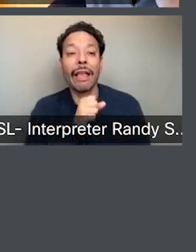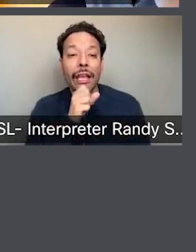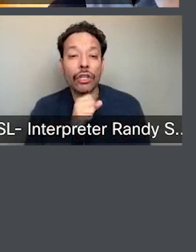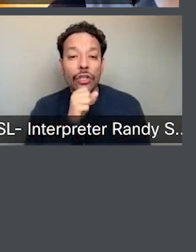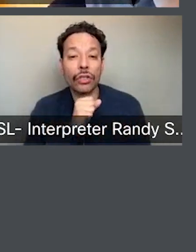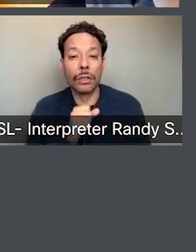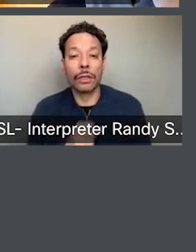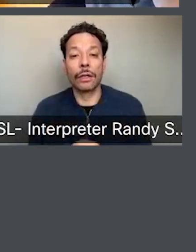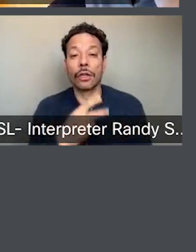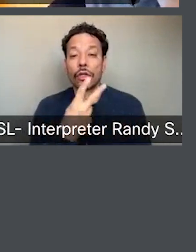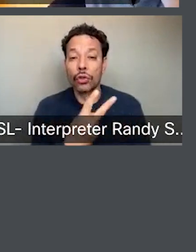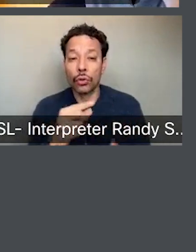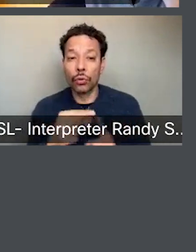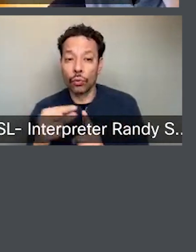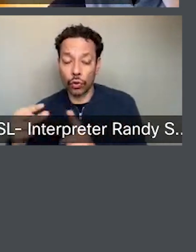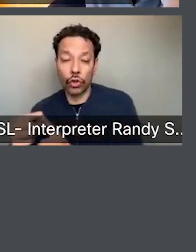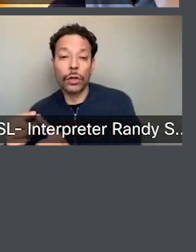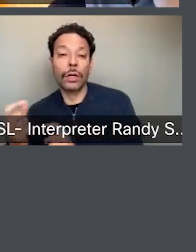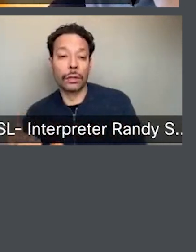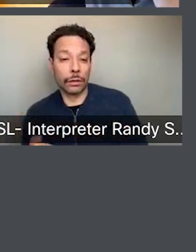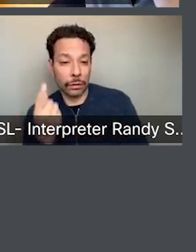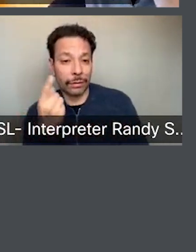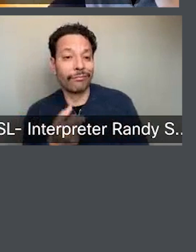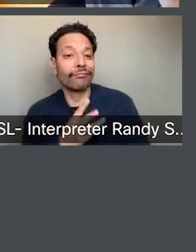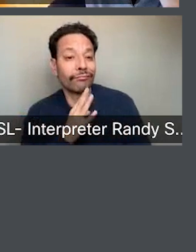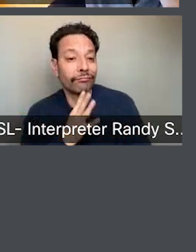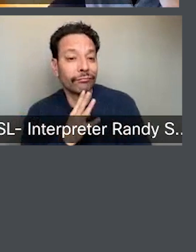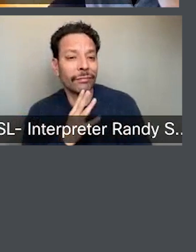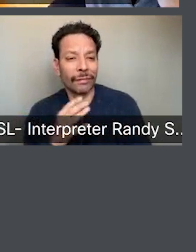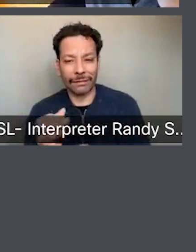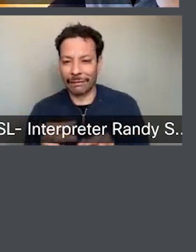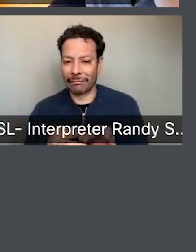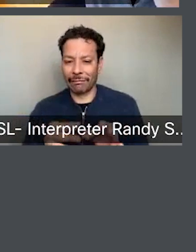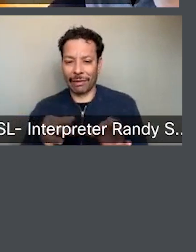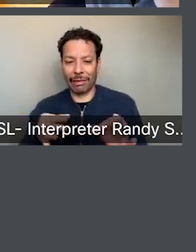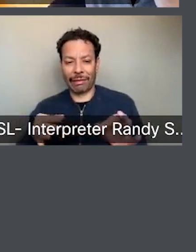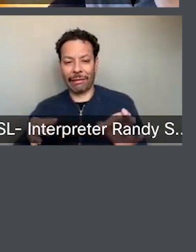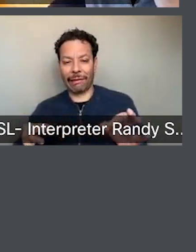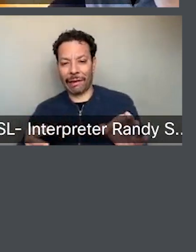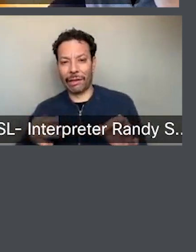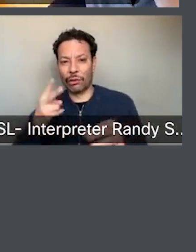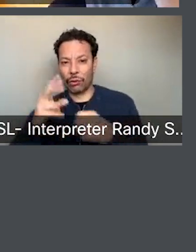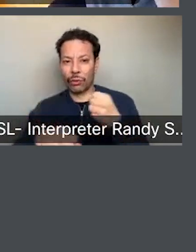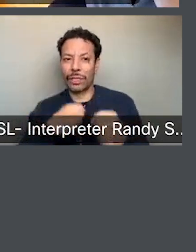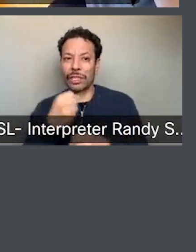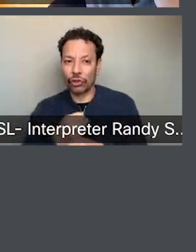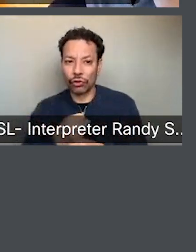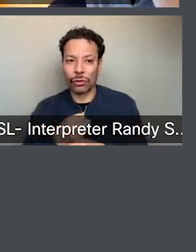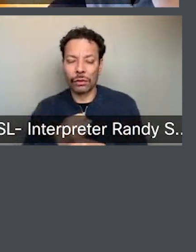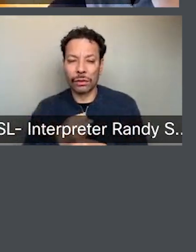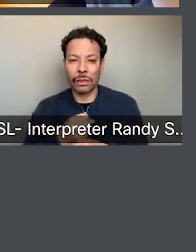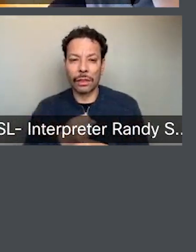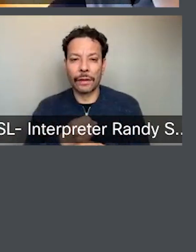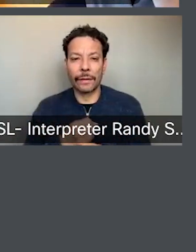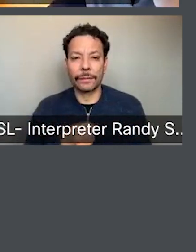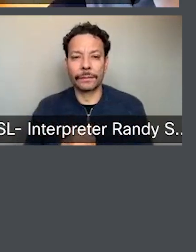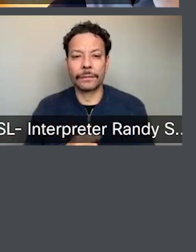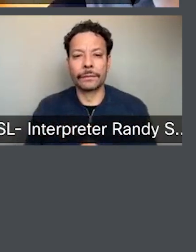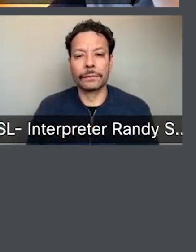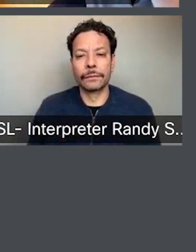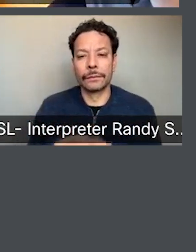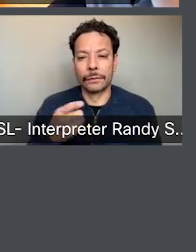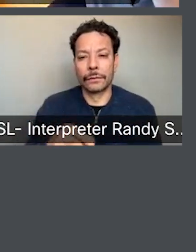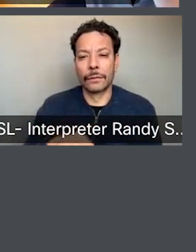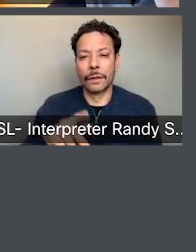two-word utterances were significantly delayed, almost 2 years of age. And then Kishan Rabin and